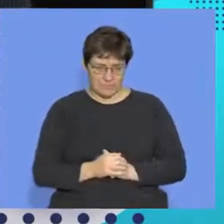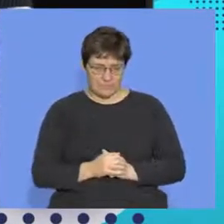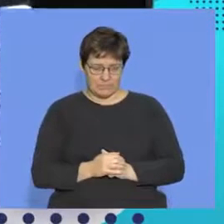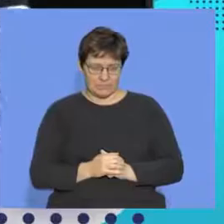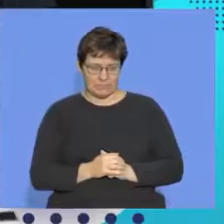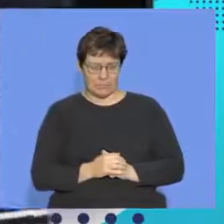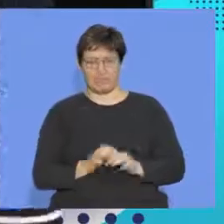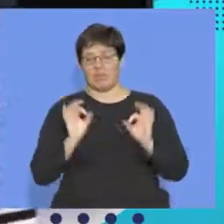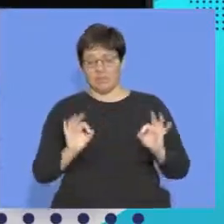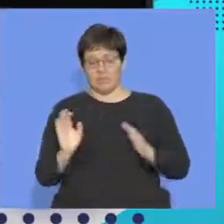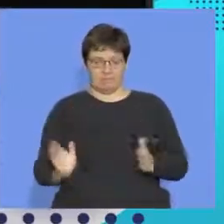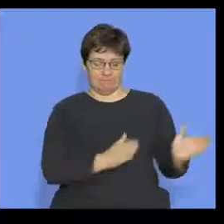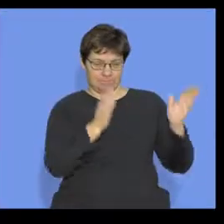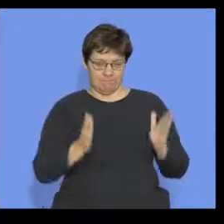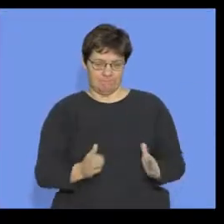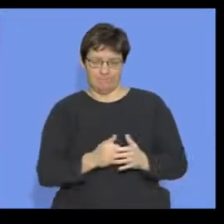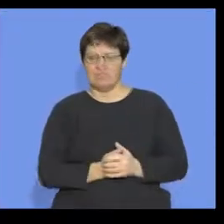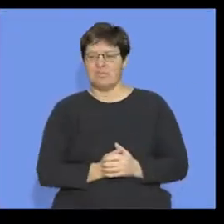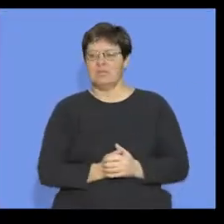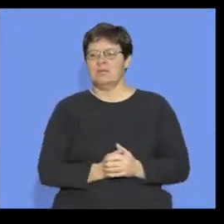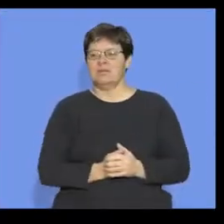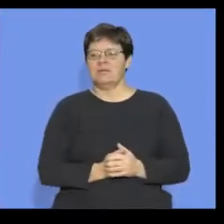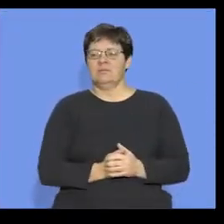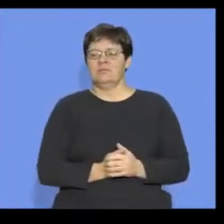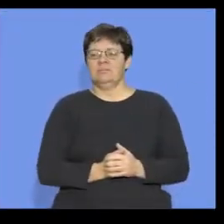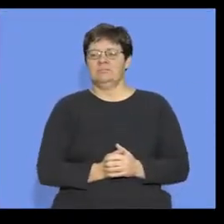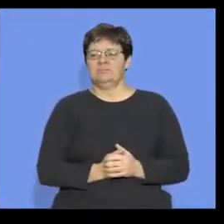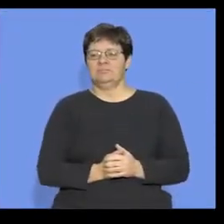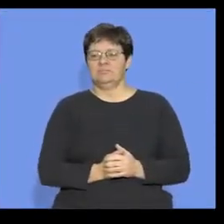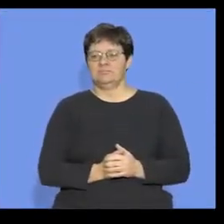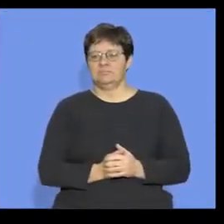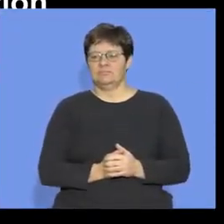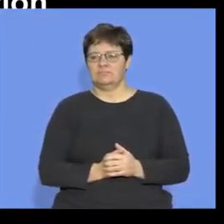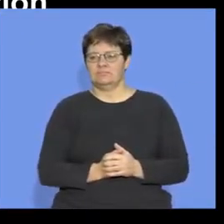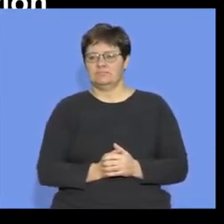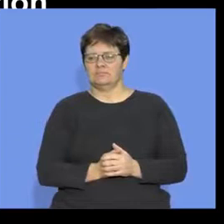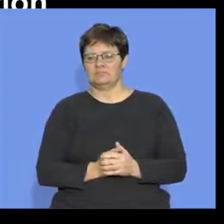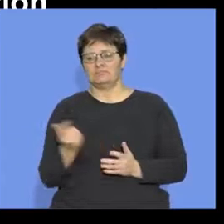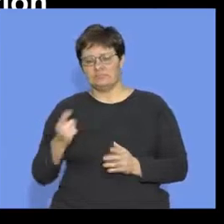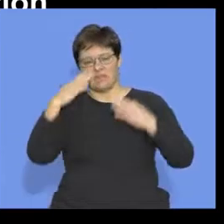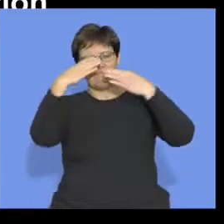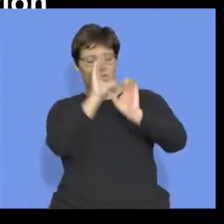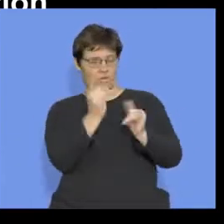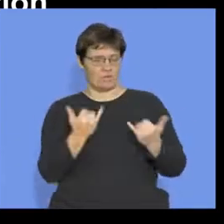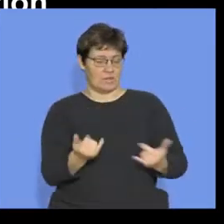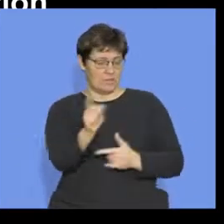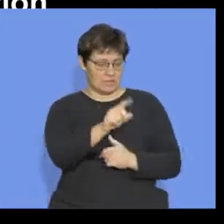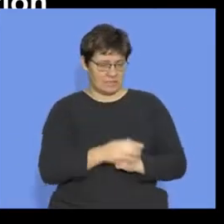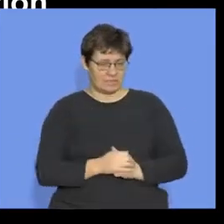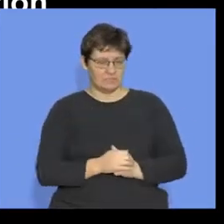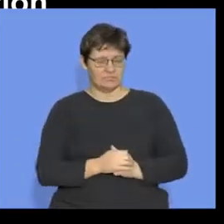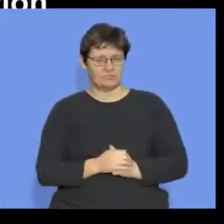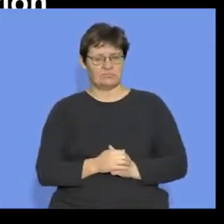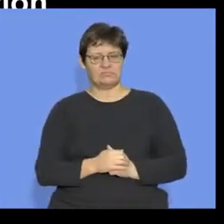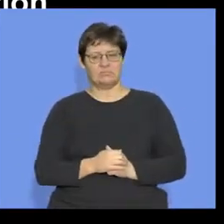Okay, fantastic. Now, let's look at some of what you're going to focus on. We